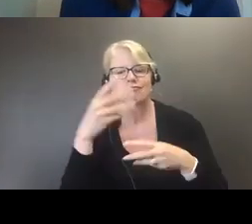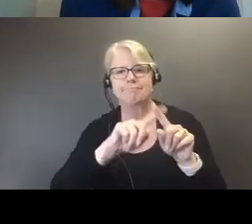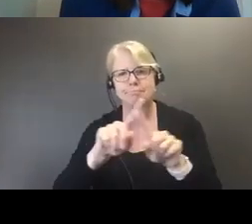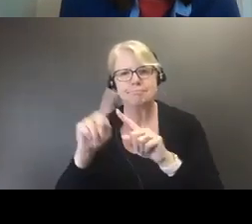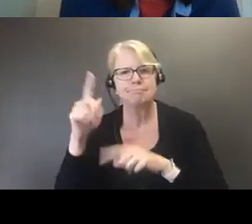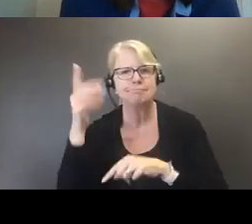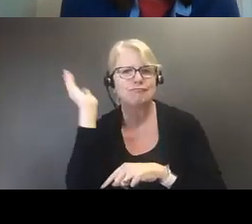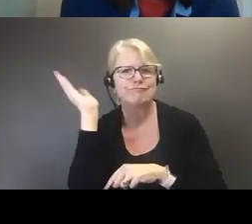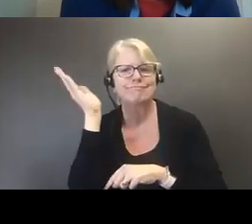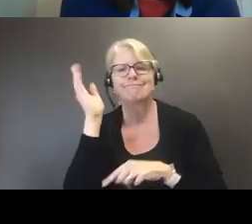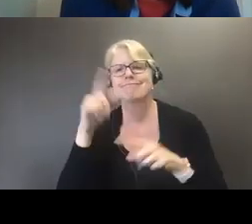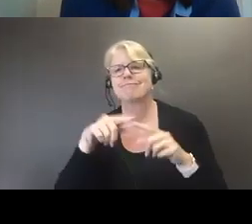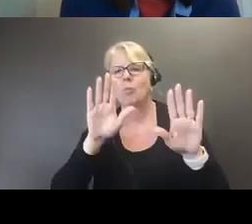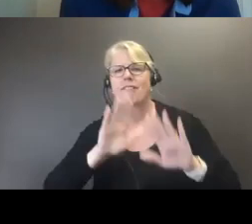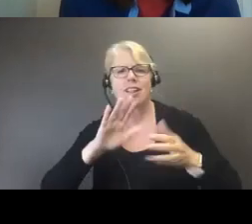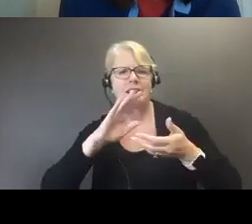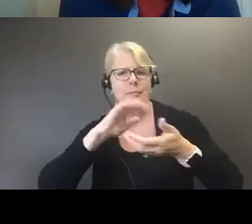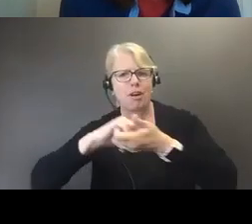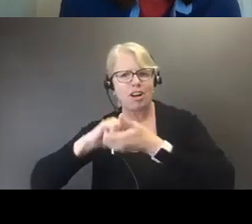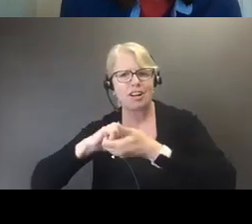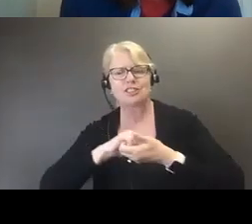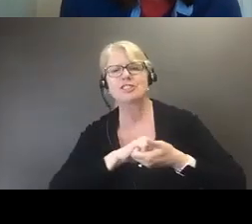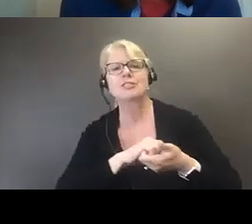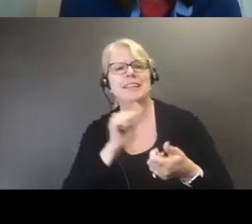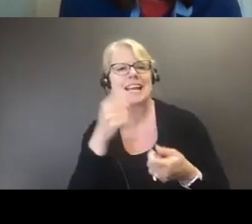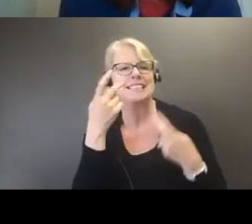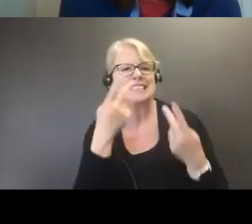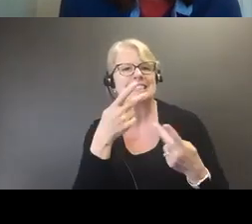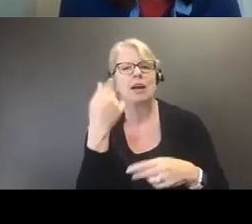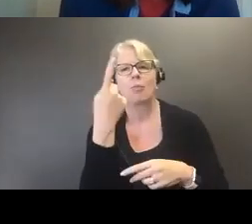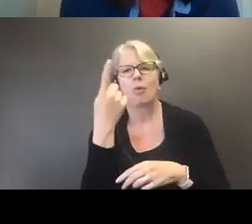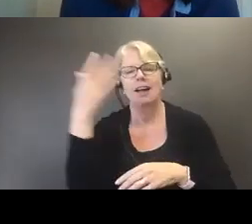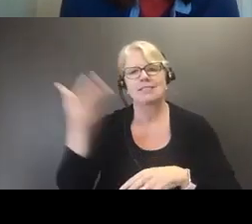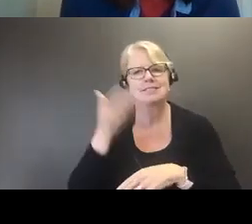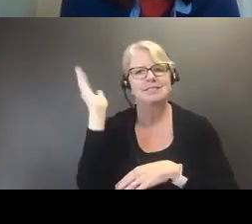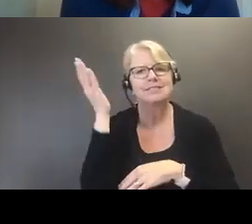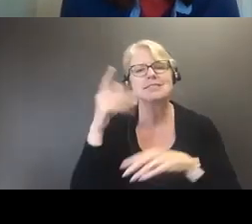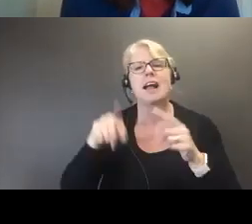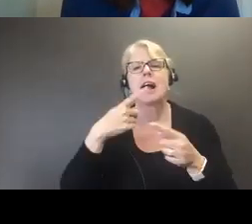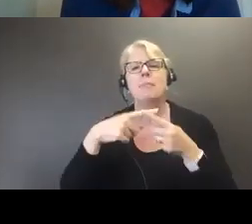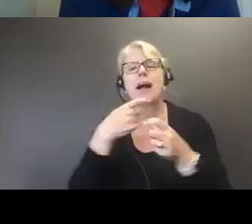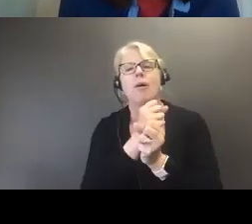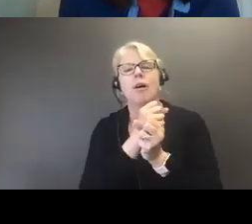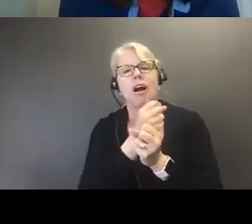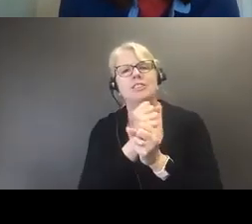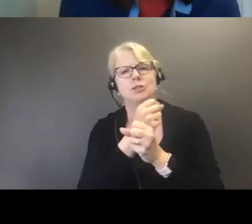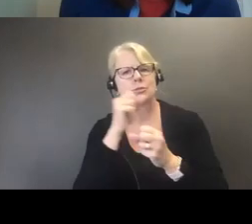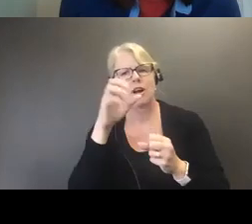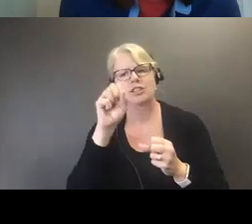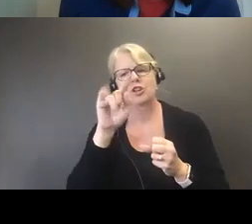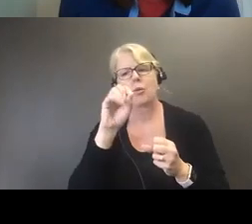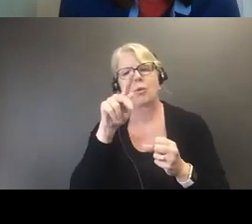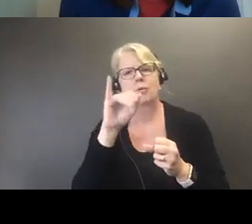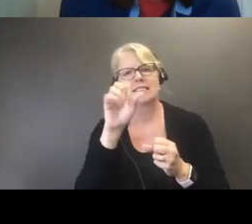presentations that we have wonderful partnerships. As you can see here, we had a presenter from Osteoporosis Canada. We had